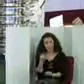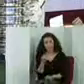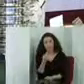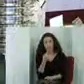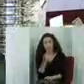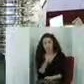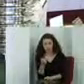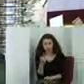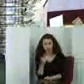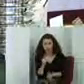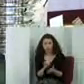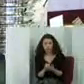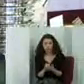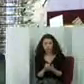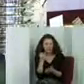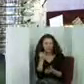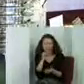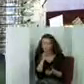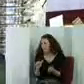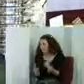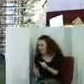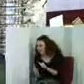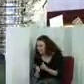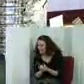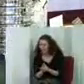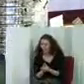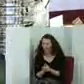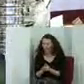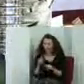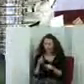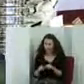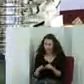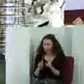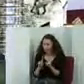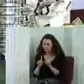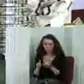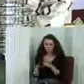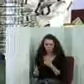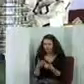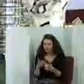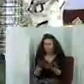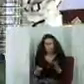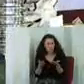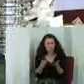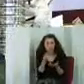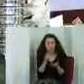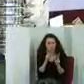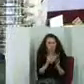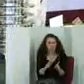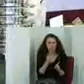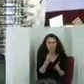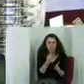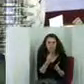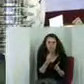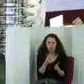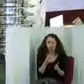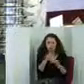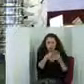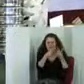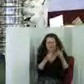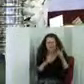You may have been told that unless you were baptized and confirmed, you couldn't receive communion. You may have been told a number of